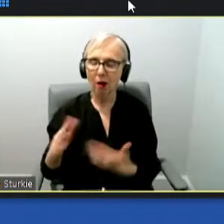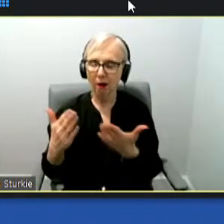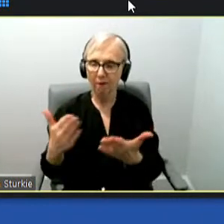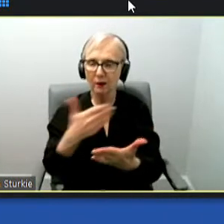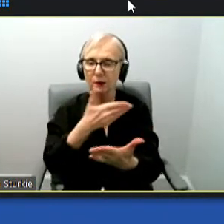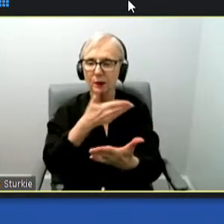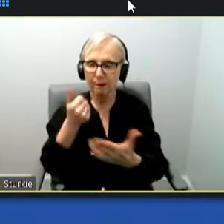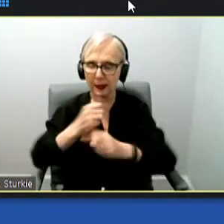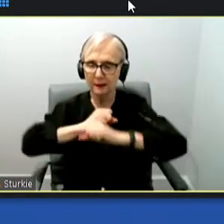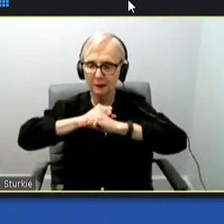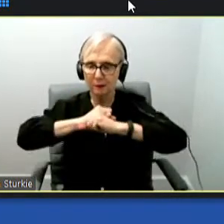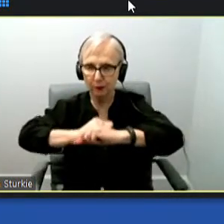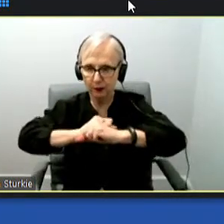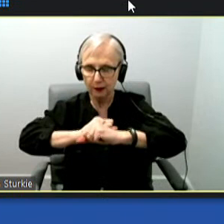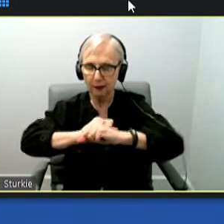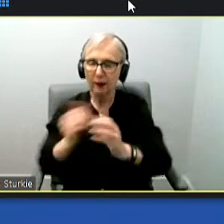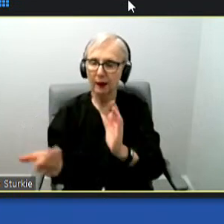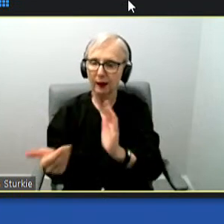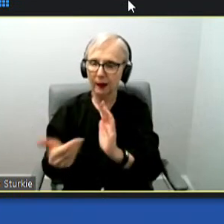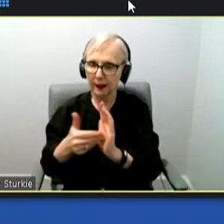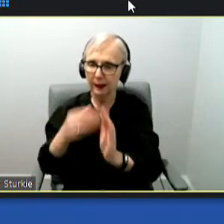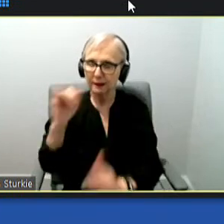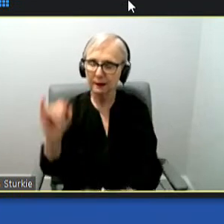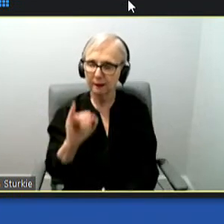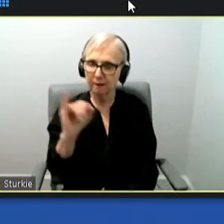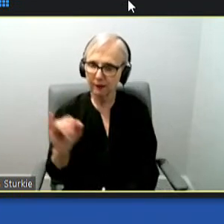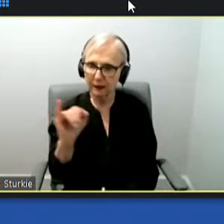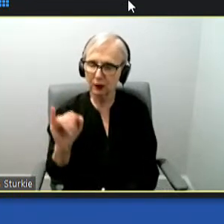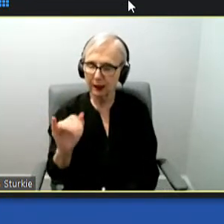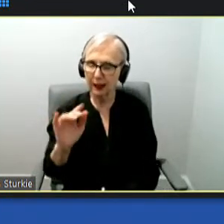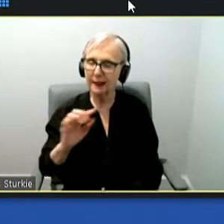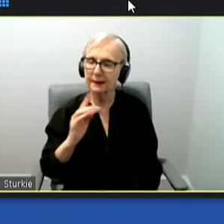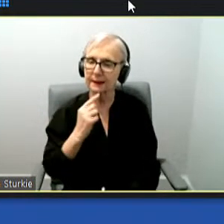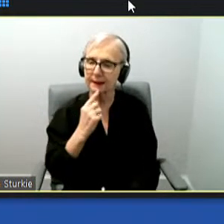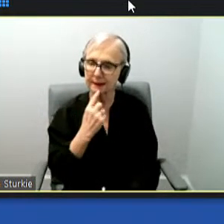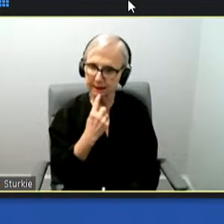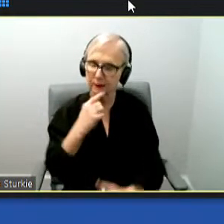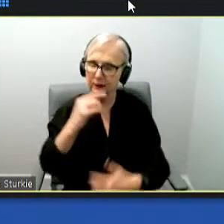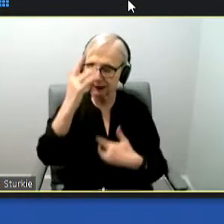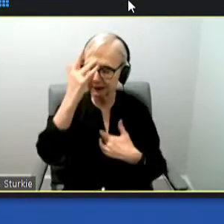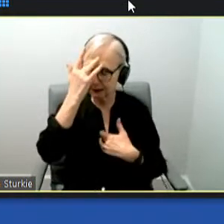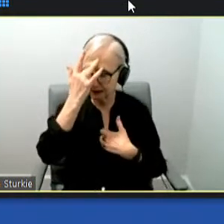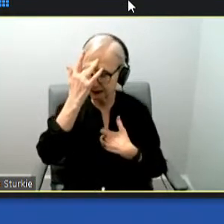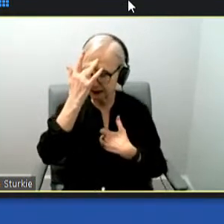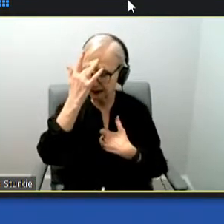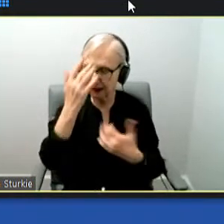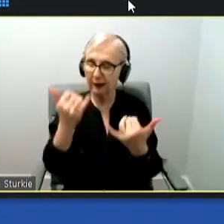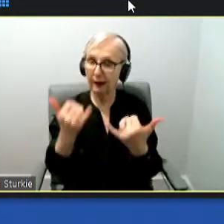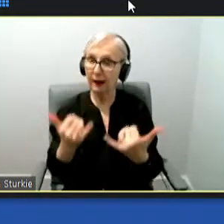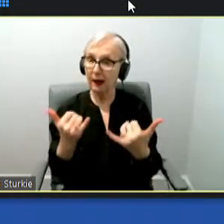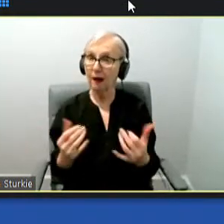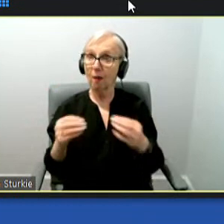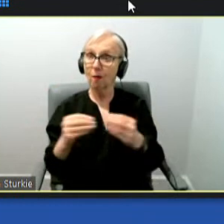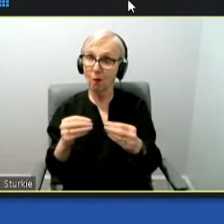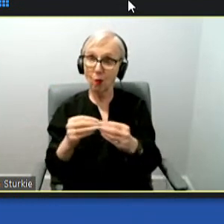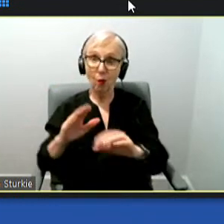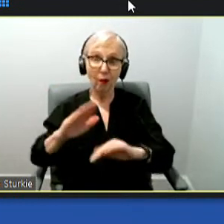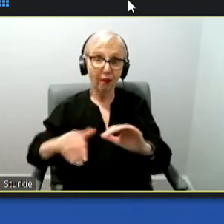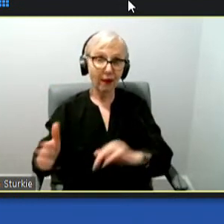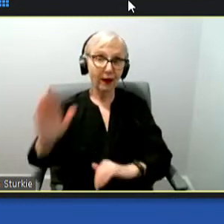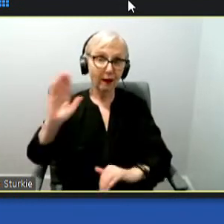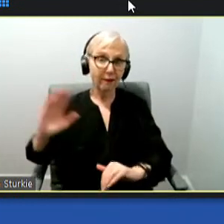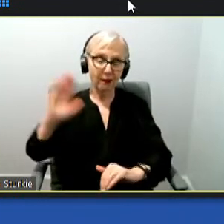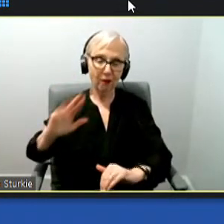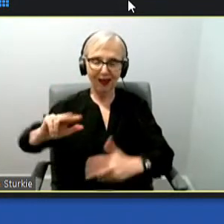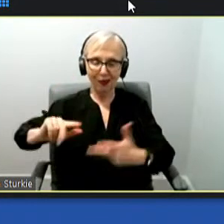level of protection, both against infection and against severe disease. So now more than ever, booster doses or third doses